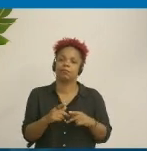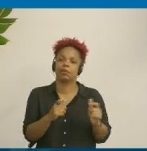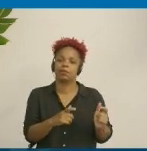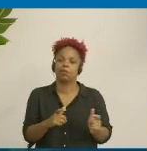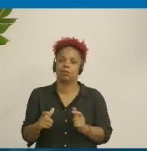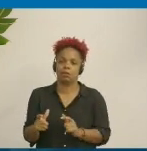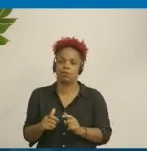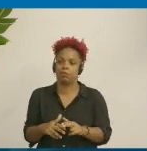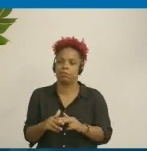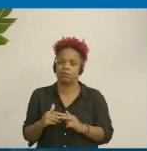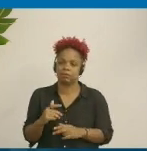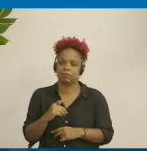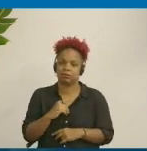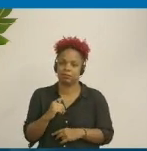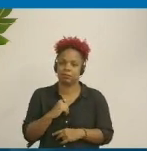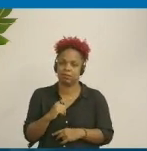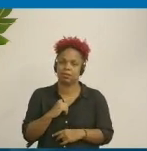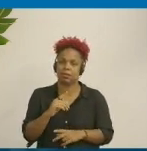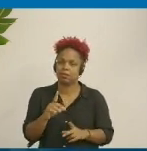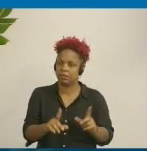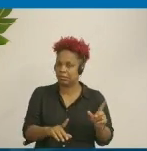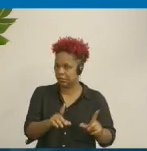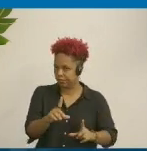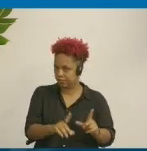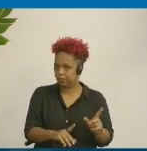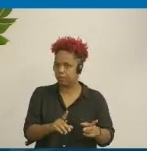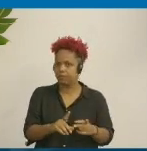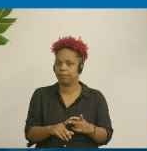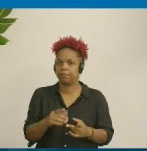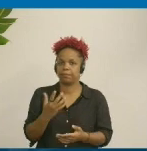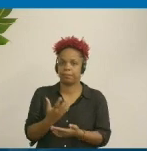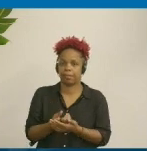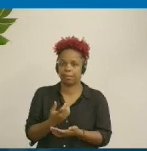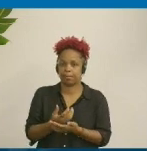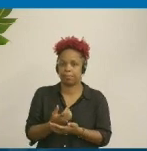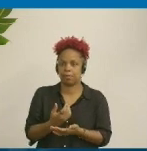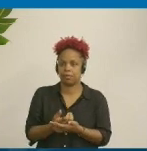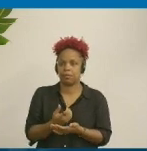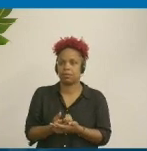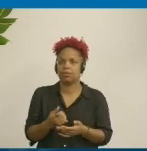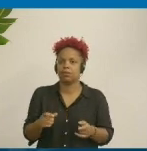TV, mobile application, and cabins.